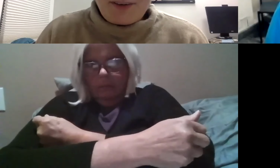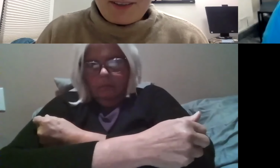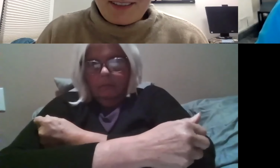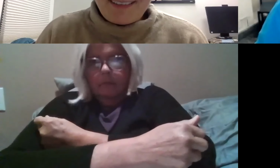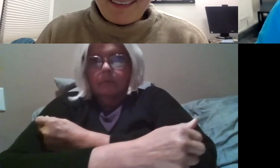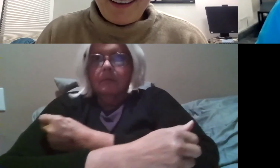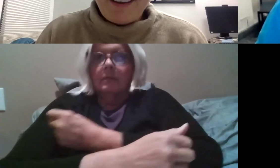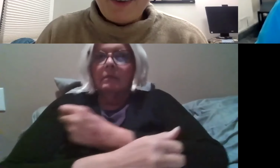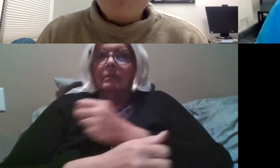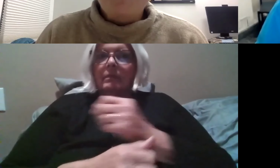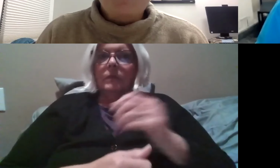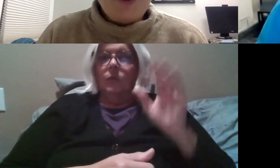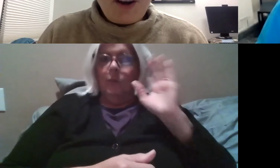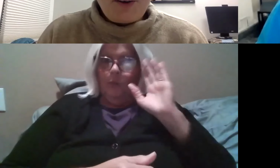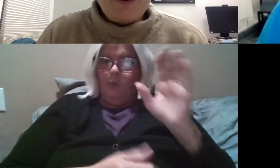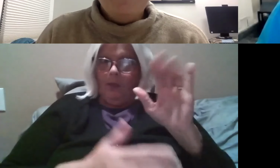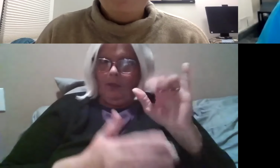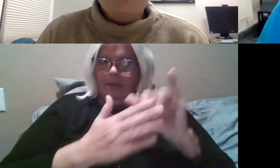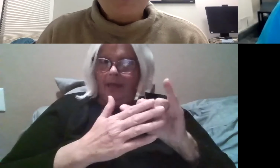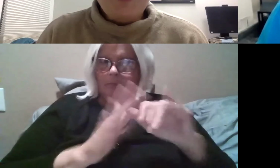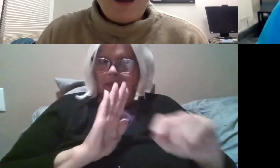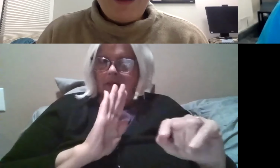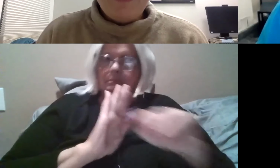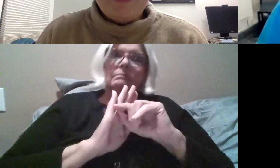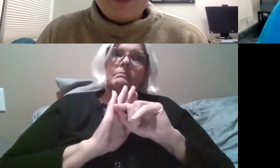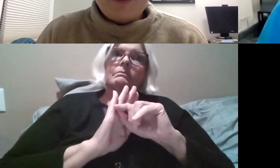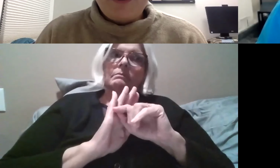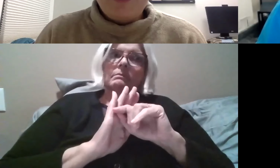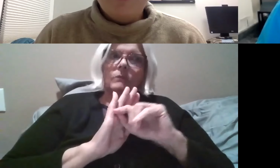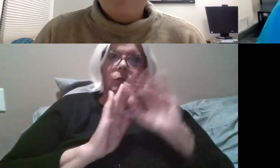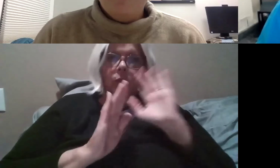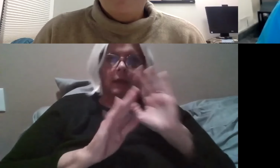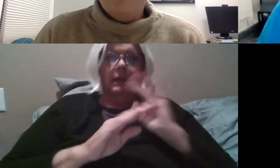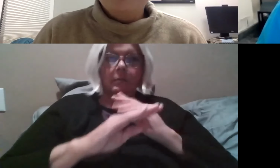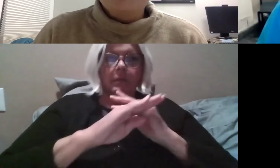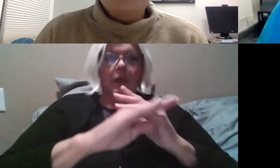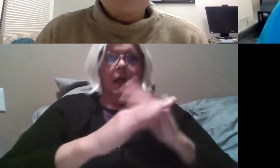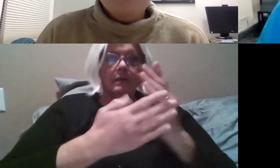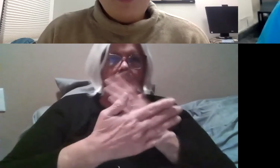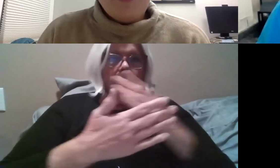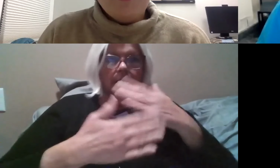That's a great question. No, it would not interfere.